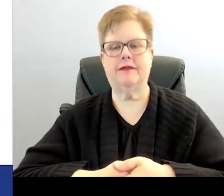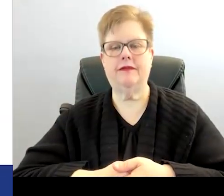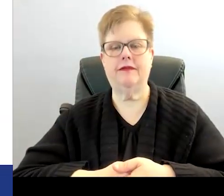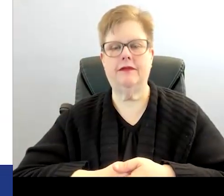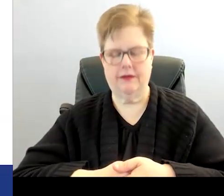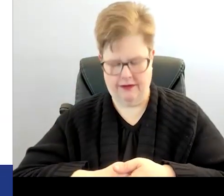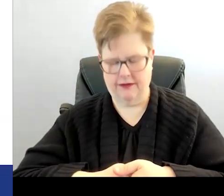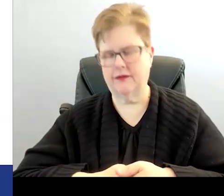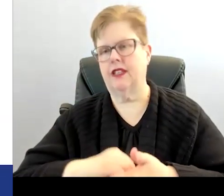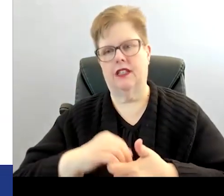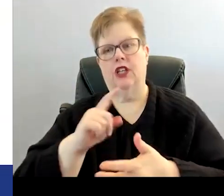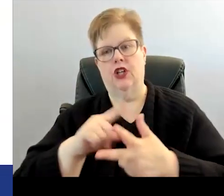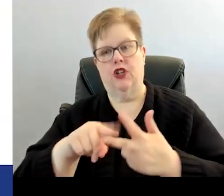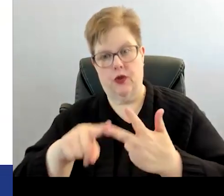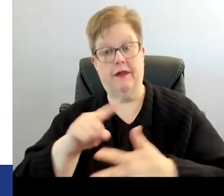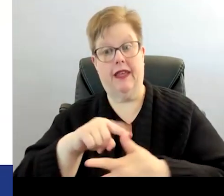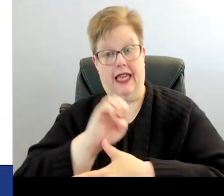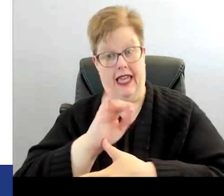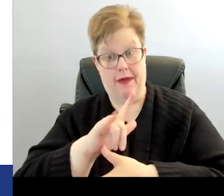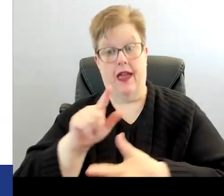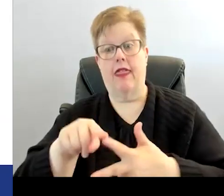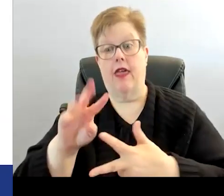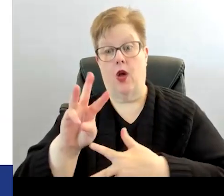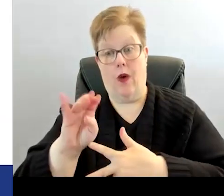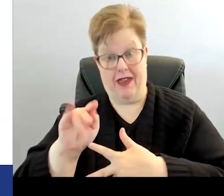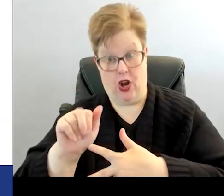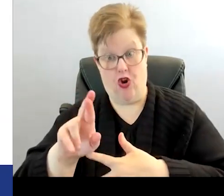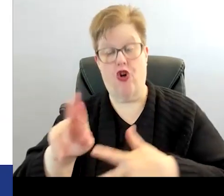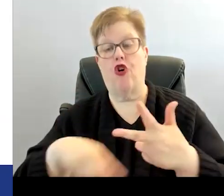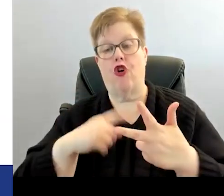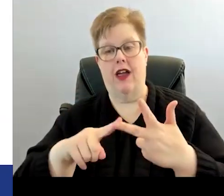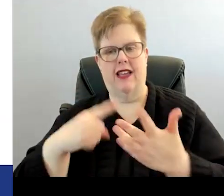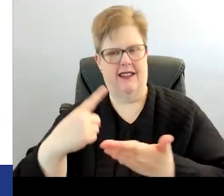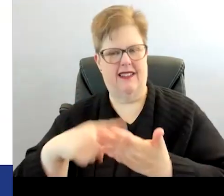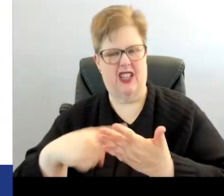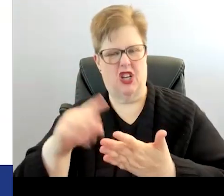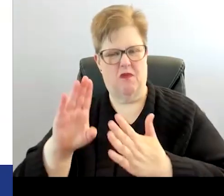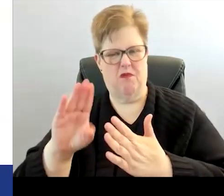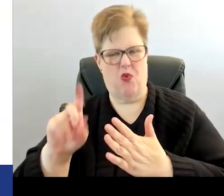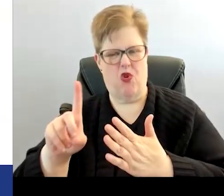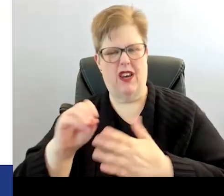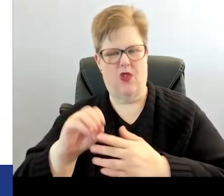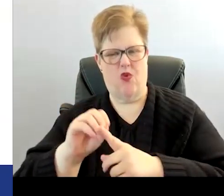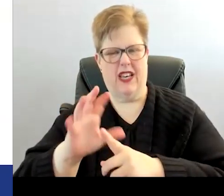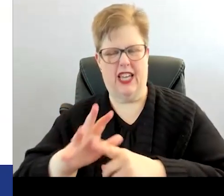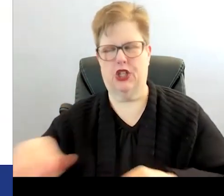3 ways to get in touch with them: email, the webinar, and the discussion board in orientation.